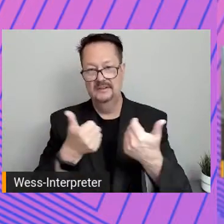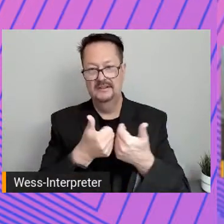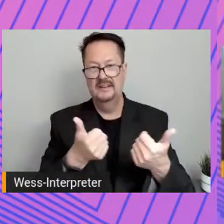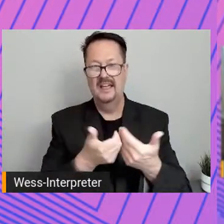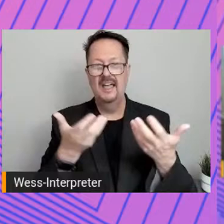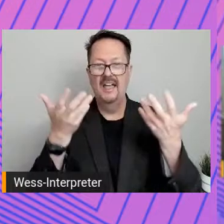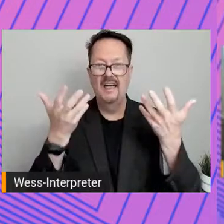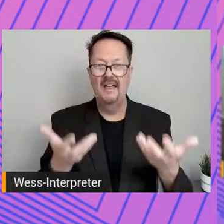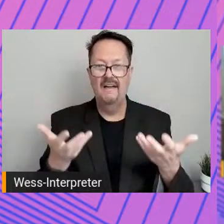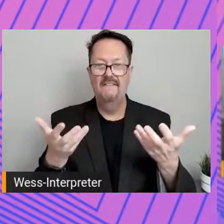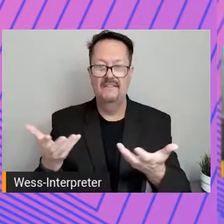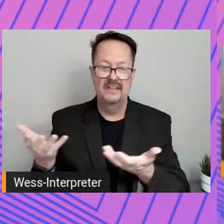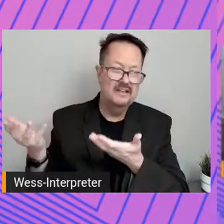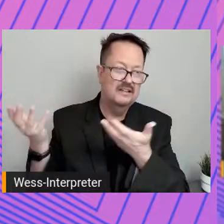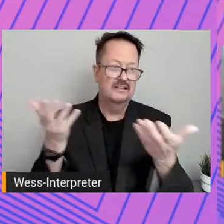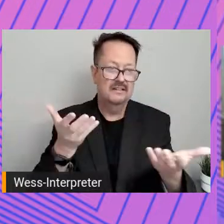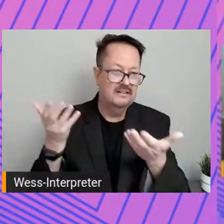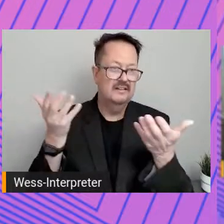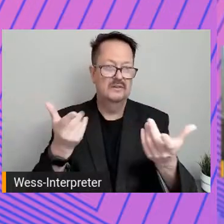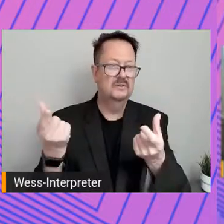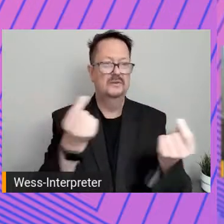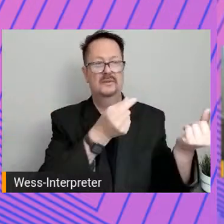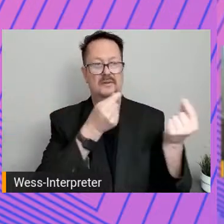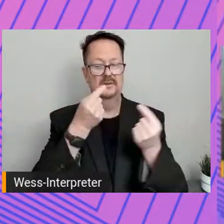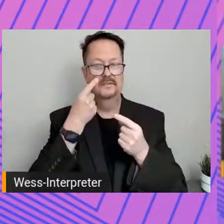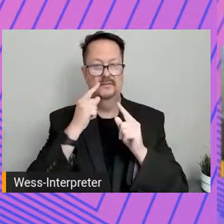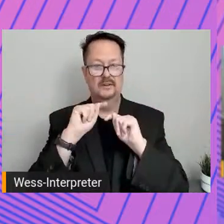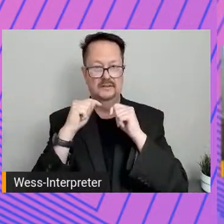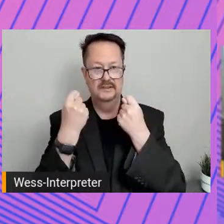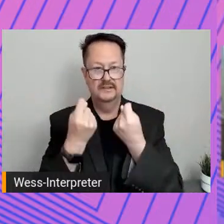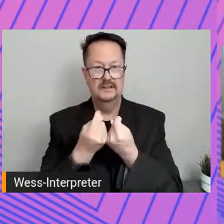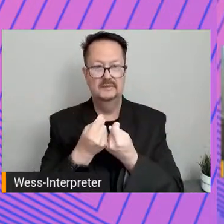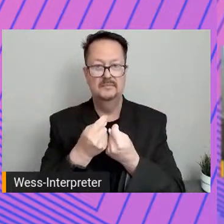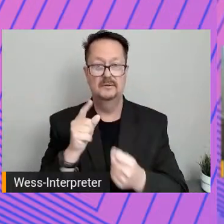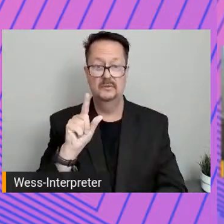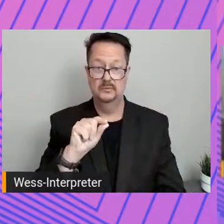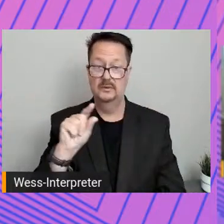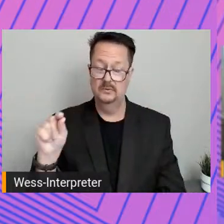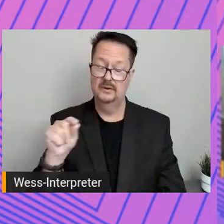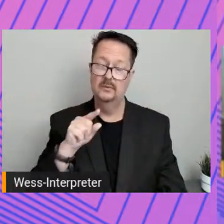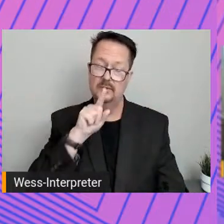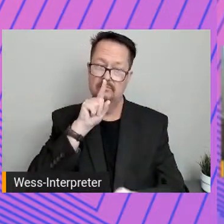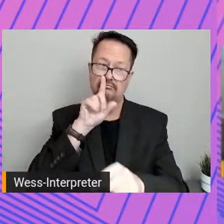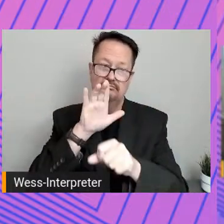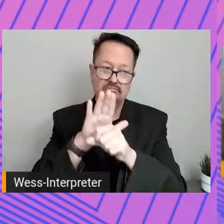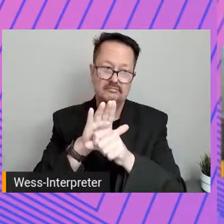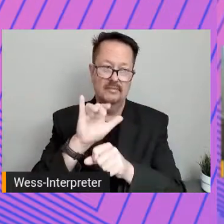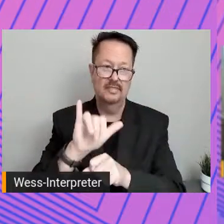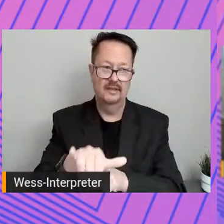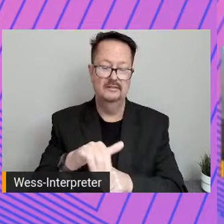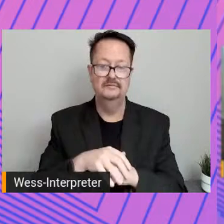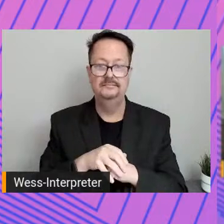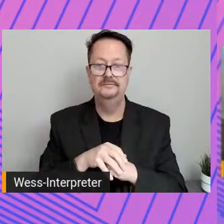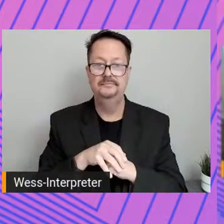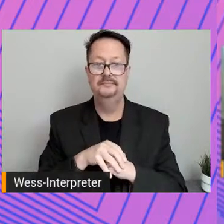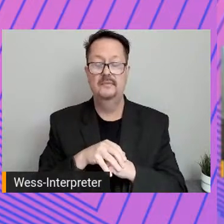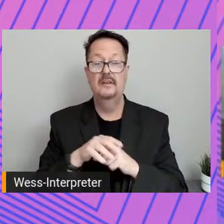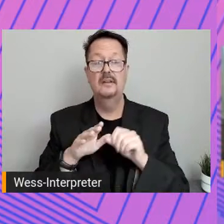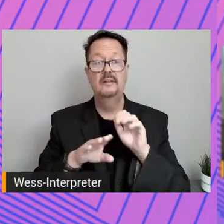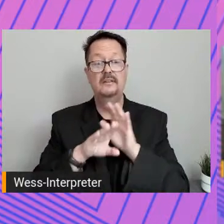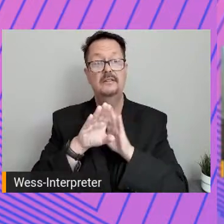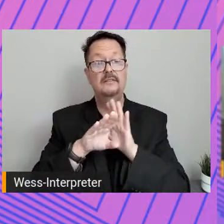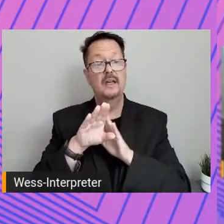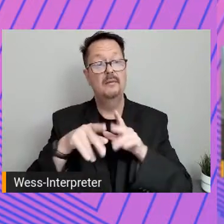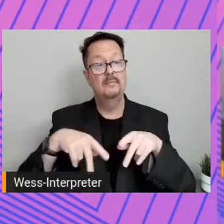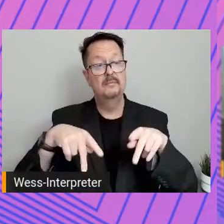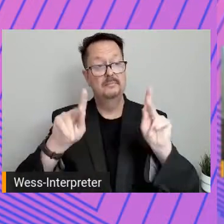teams. And in 2020, we announced a relationship with Docker that supports that commitment. What developers love is the simplicity of